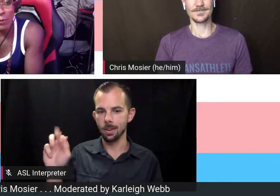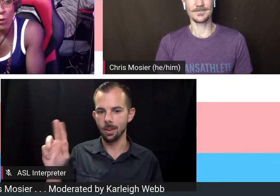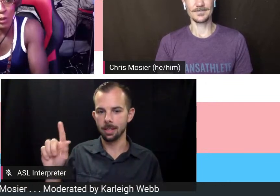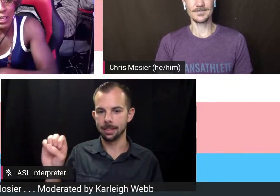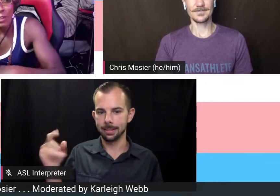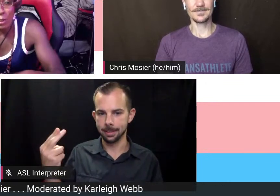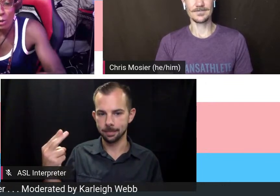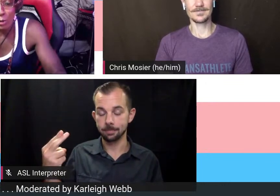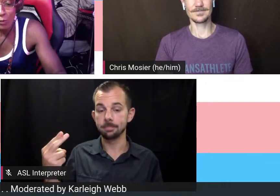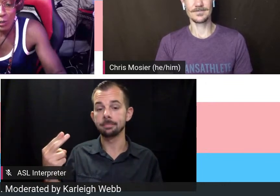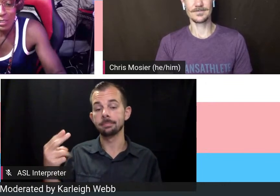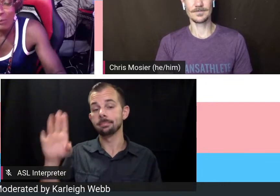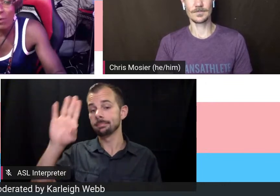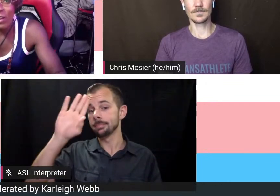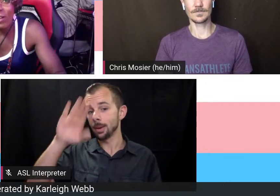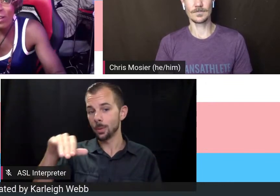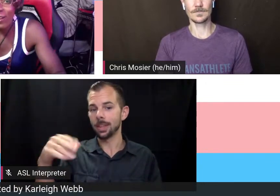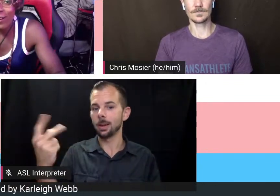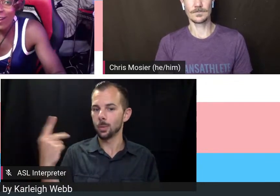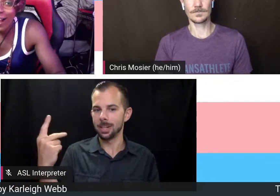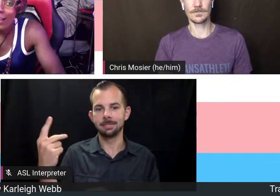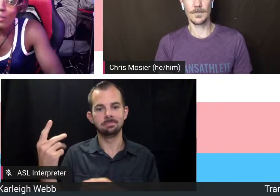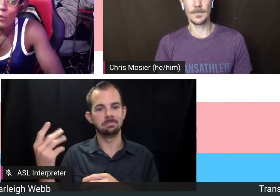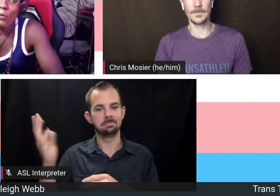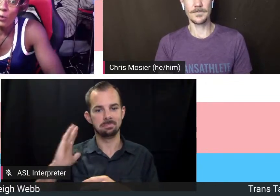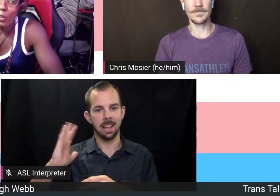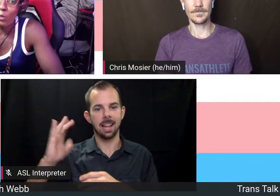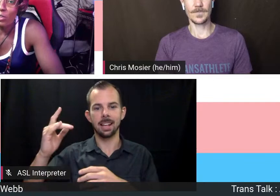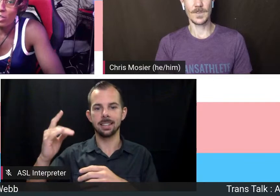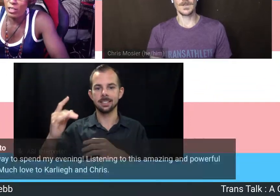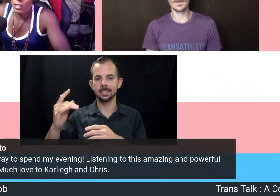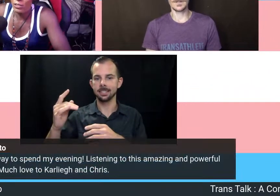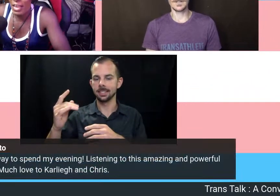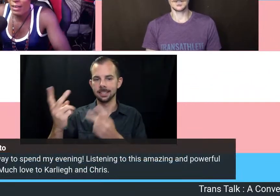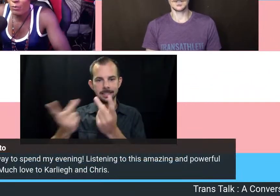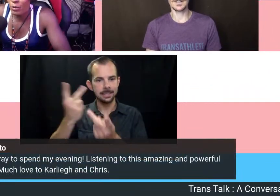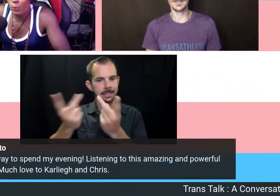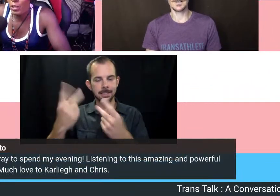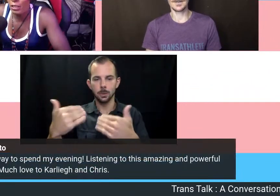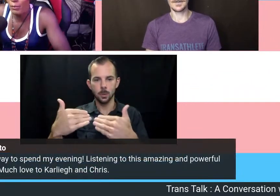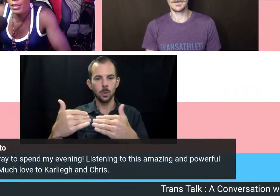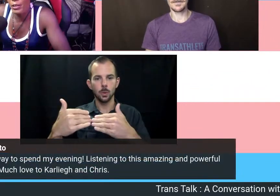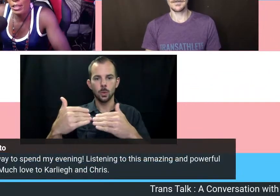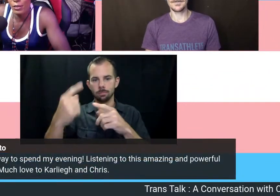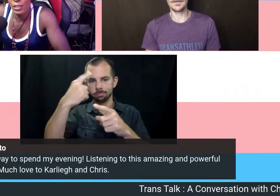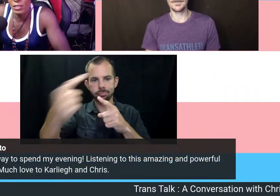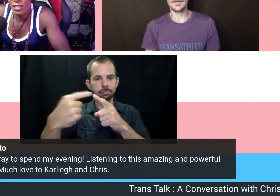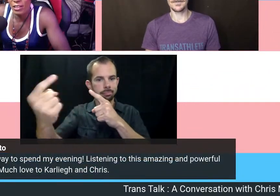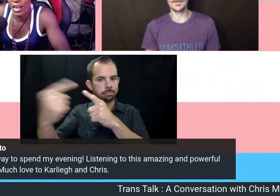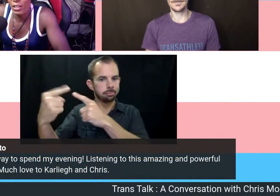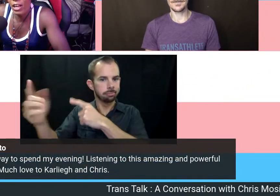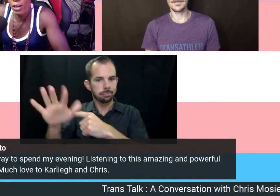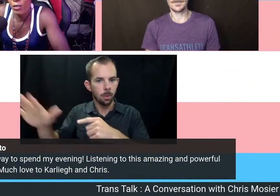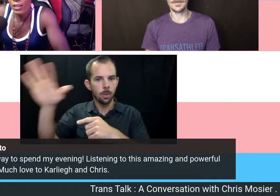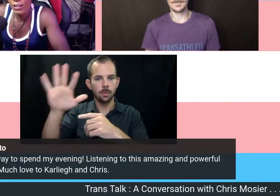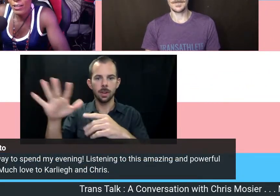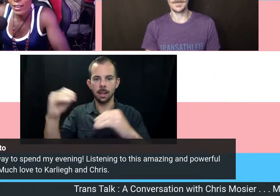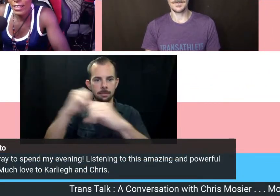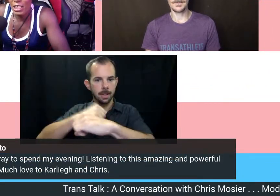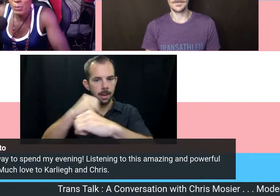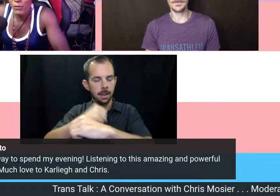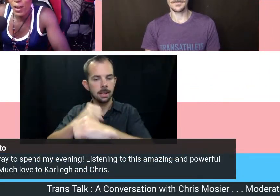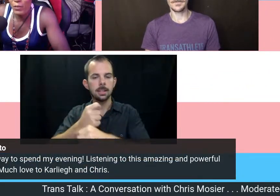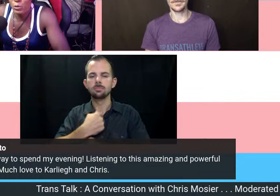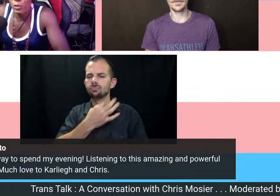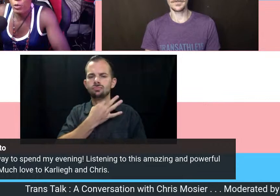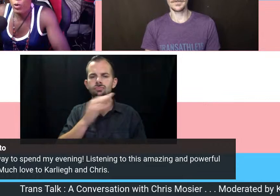like I said before, and you, for example, how did it feel for you to see that the preliminary hearings in Idaho